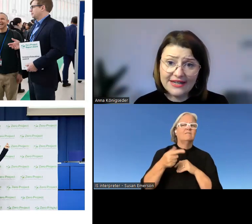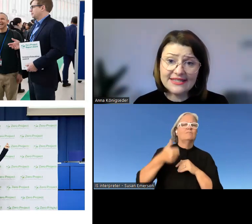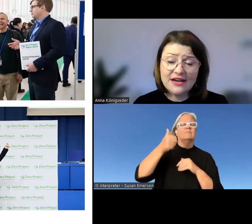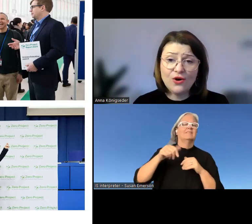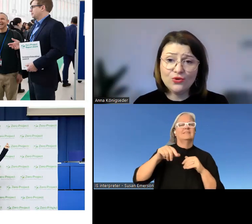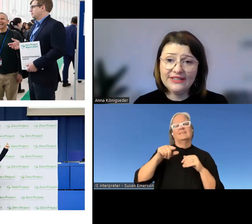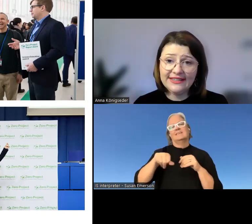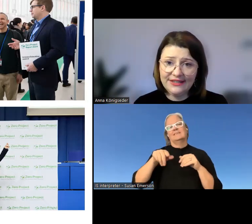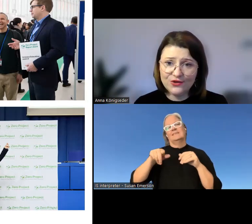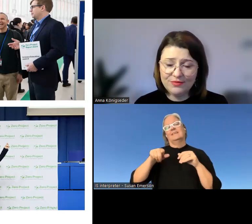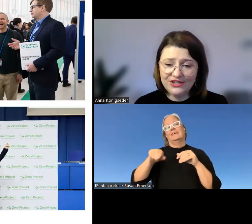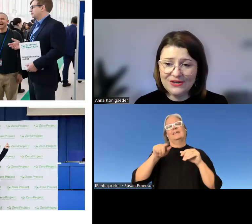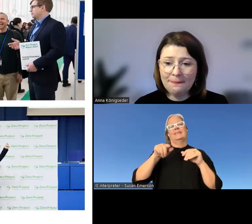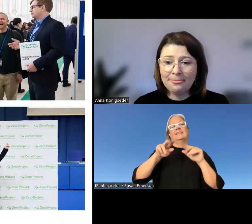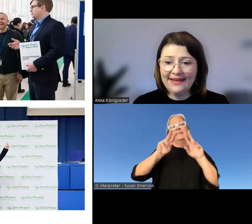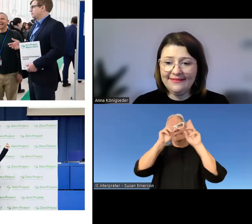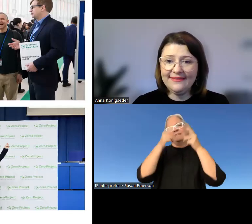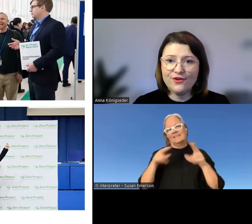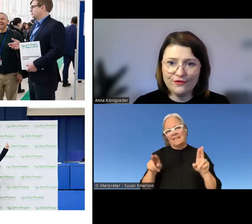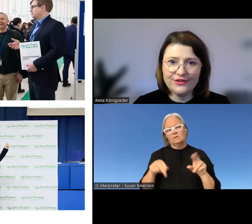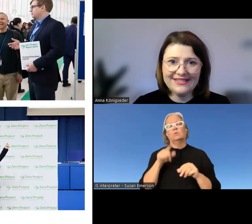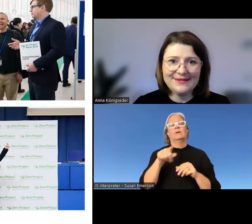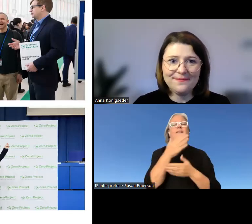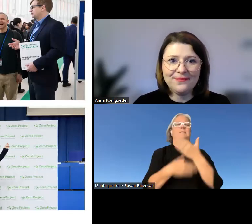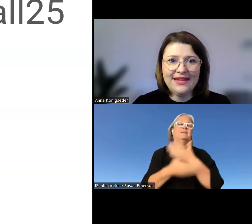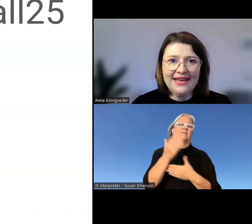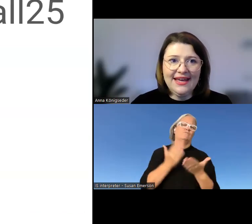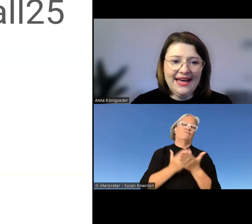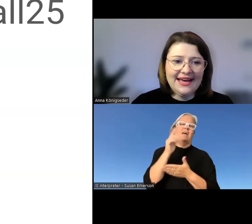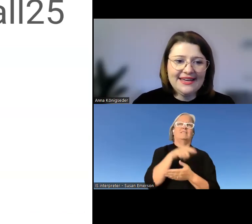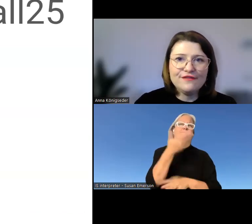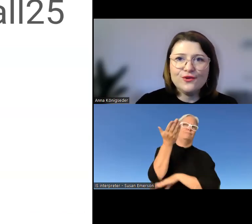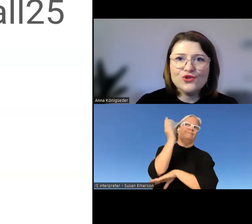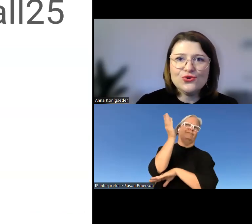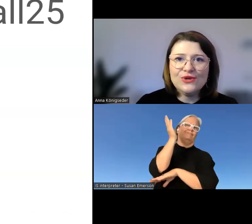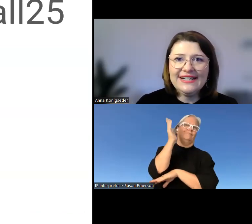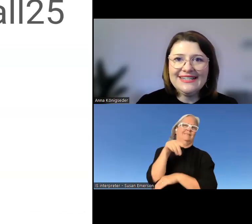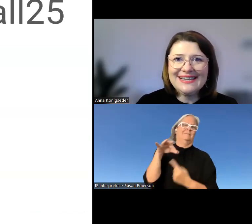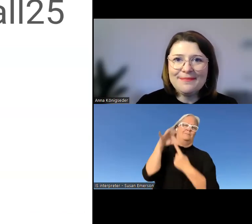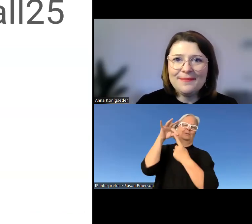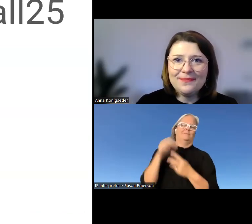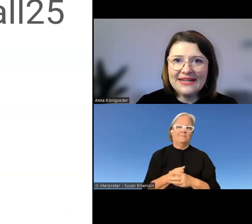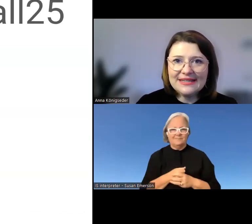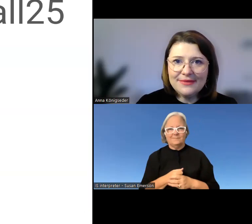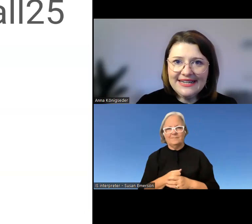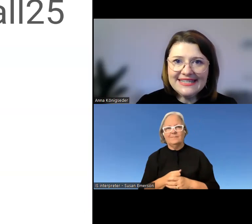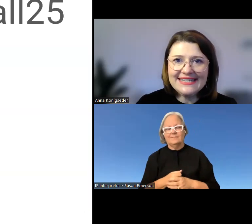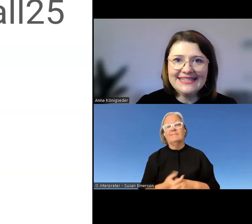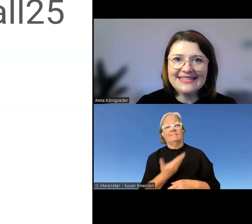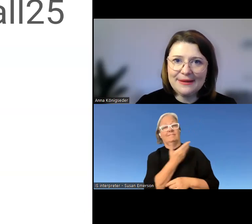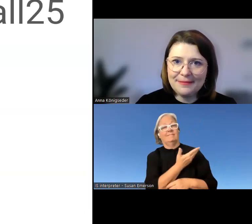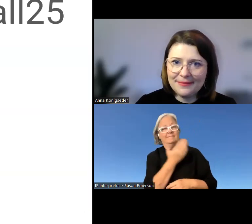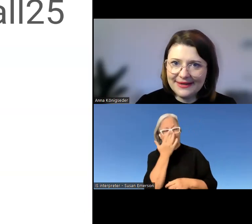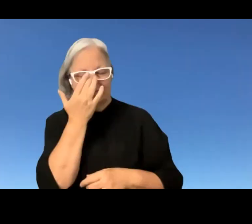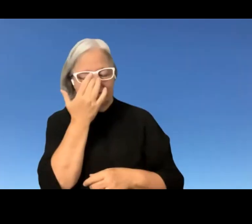Disability Rights, holding a keynote speech at the conference. I have also added some links